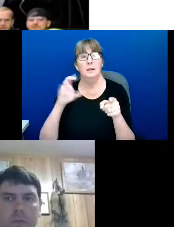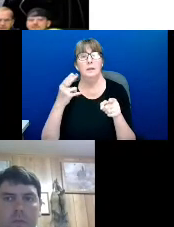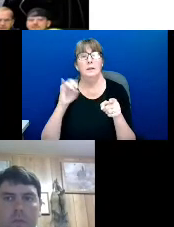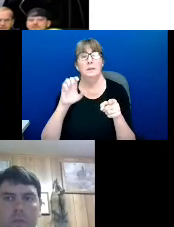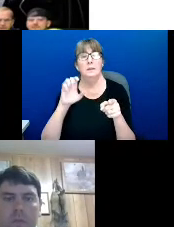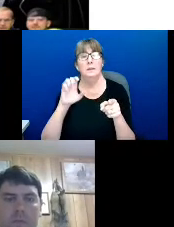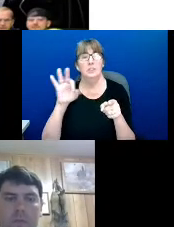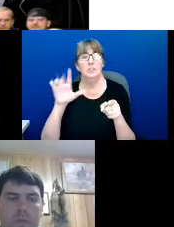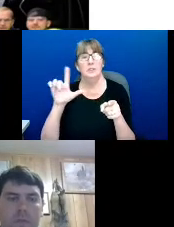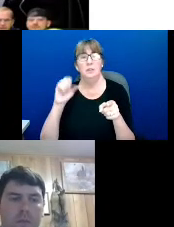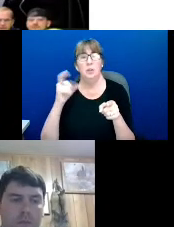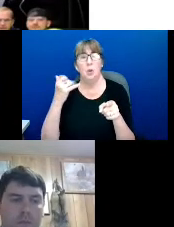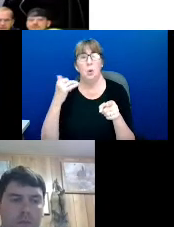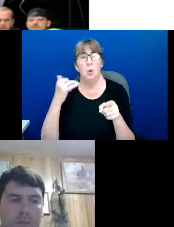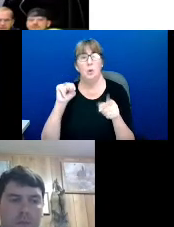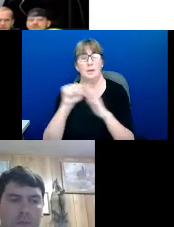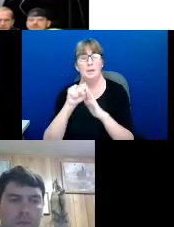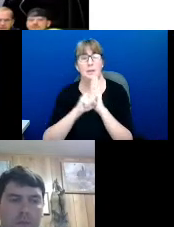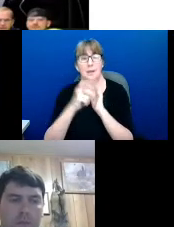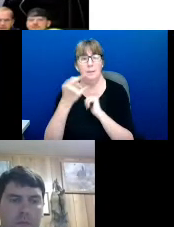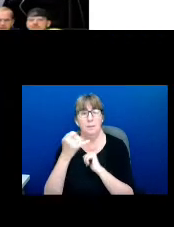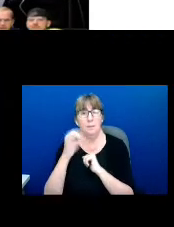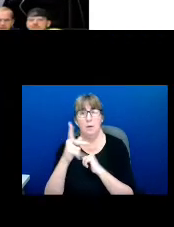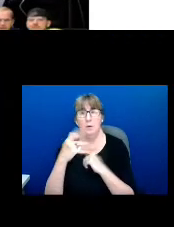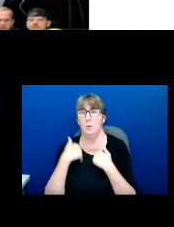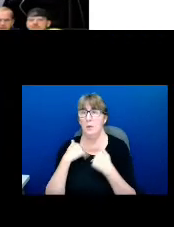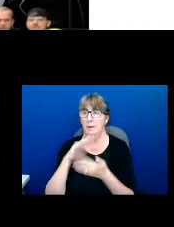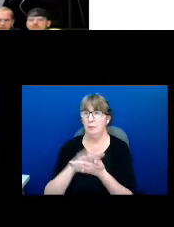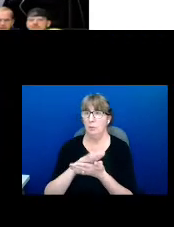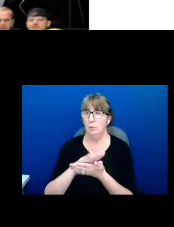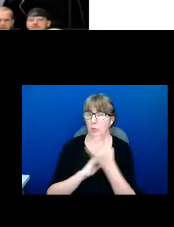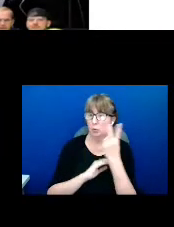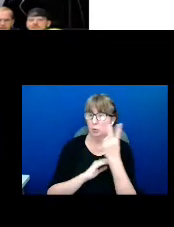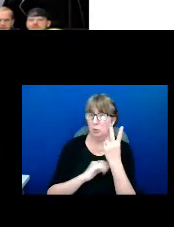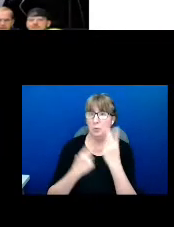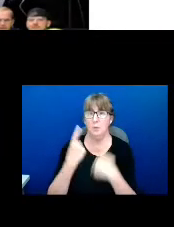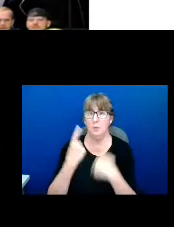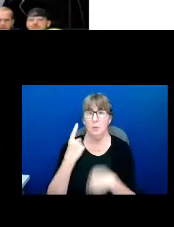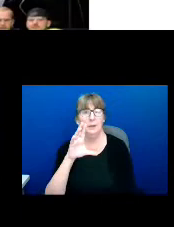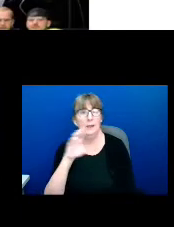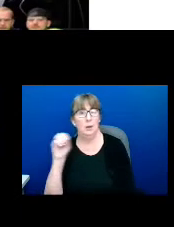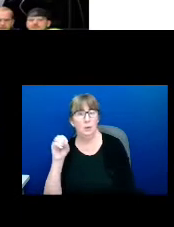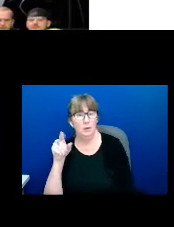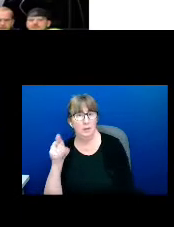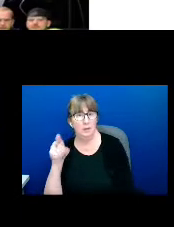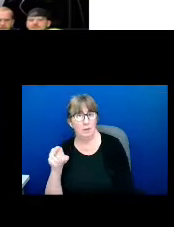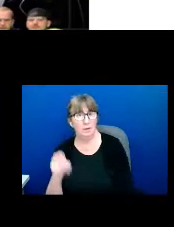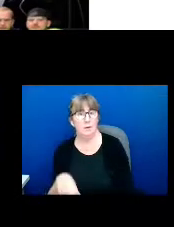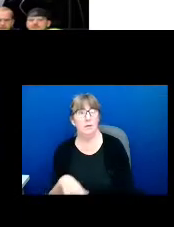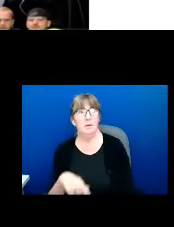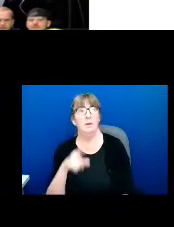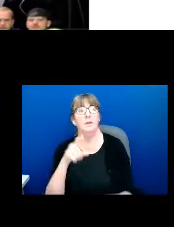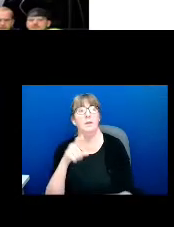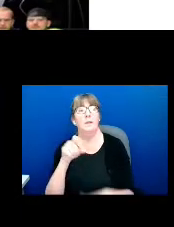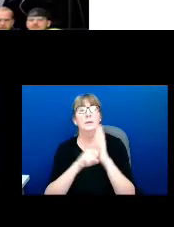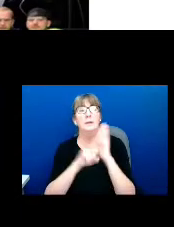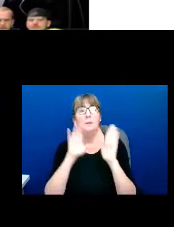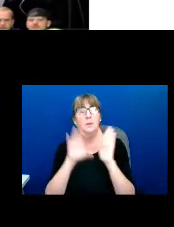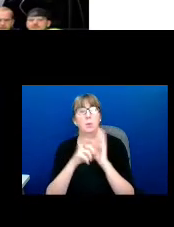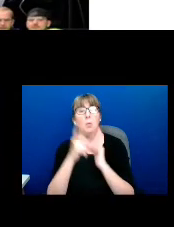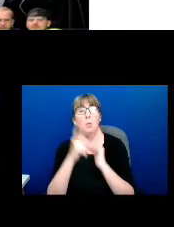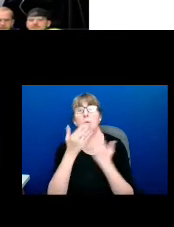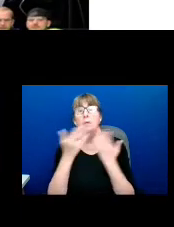Park. We have 2 different schools in one county going there. That was a first day picture. And the one thing that I want to talk about